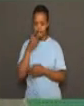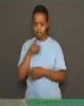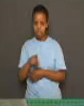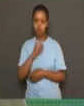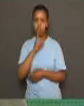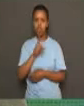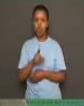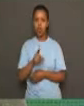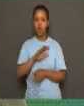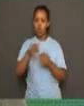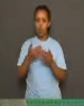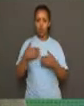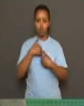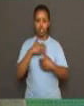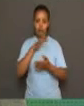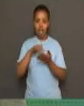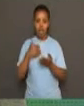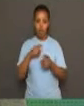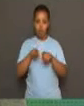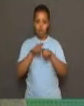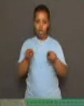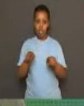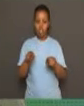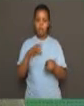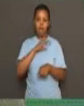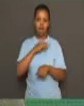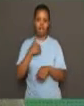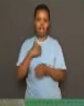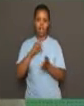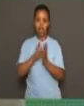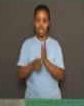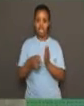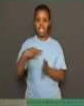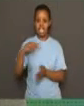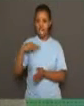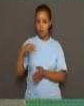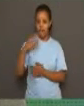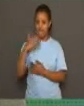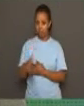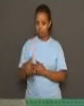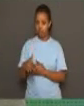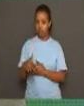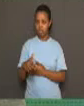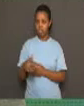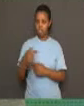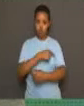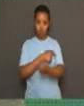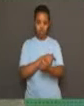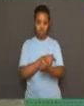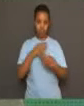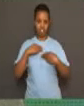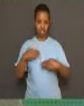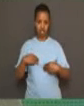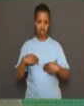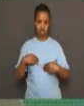exist in all animals. Traits like fur color, muscle structure, horn